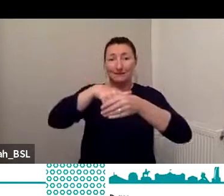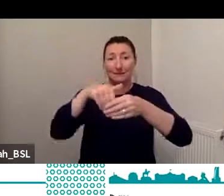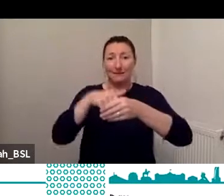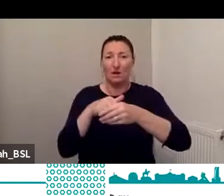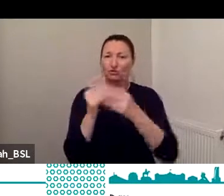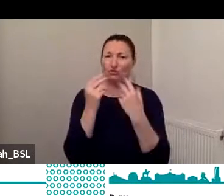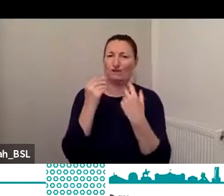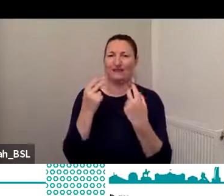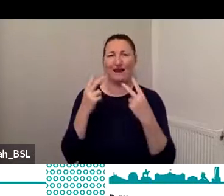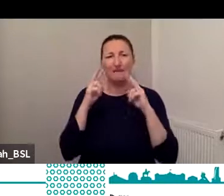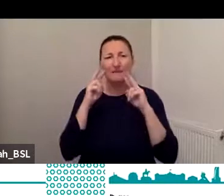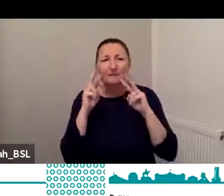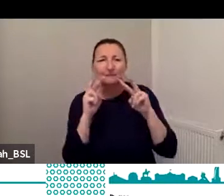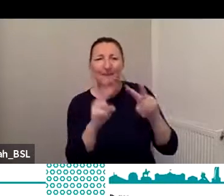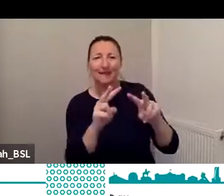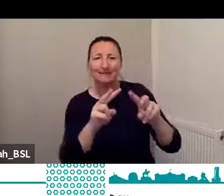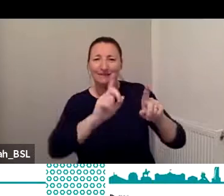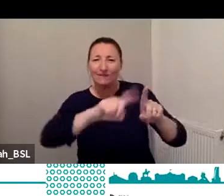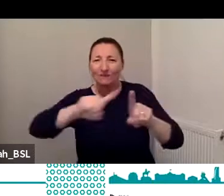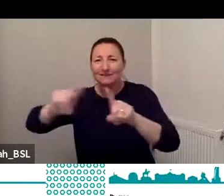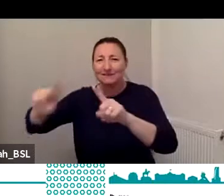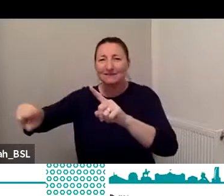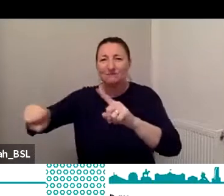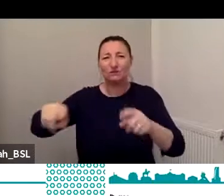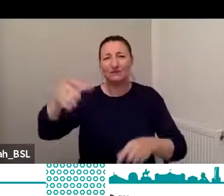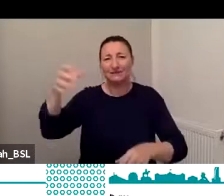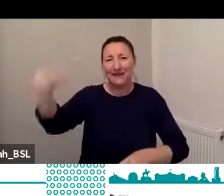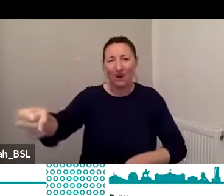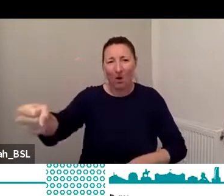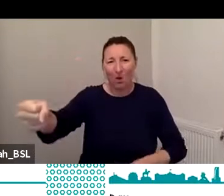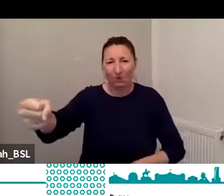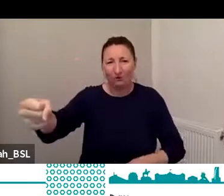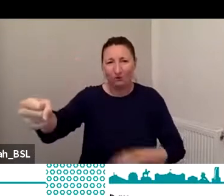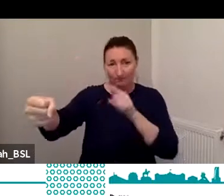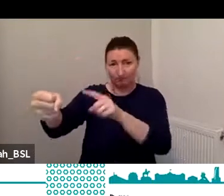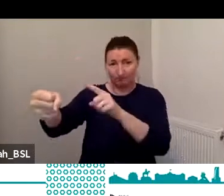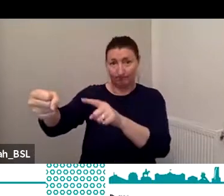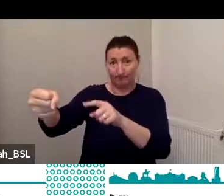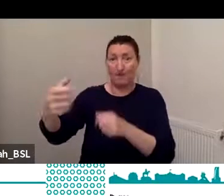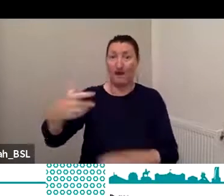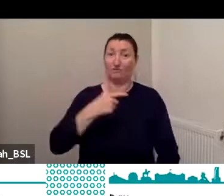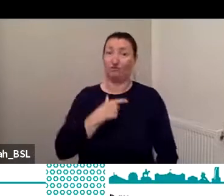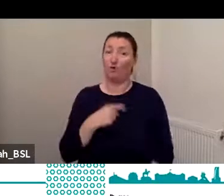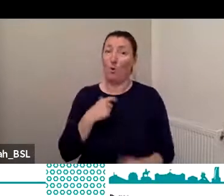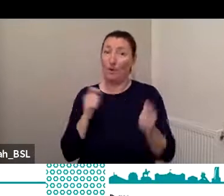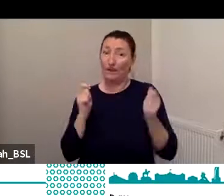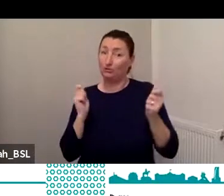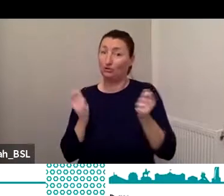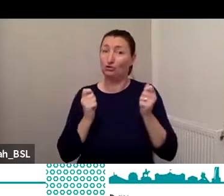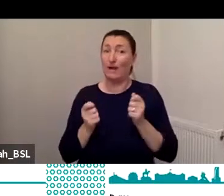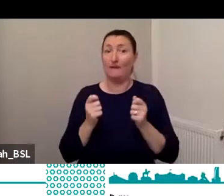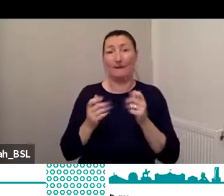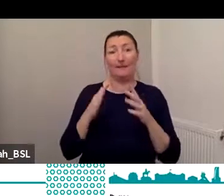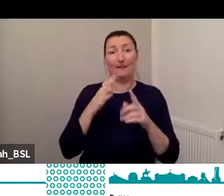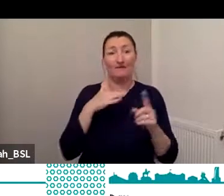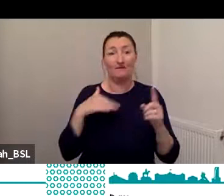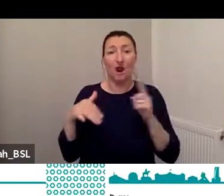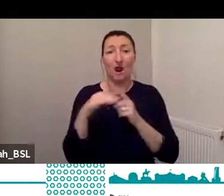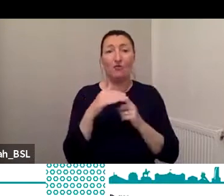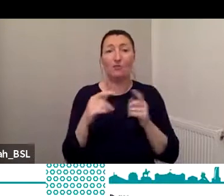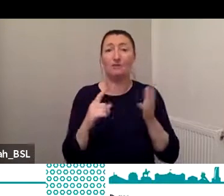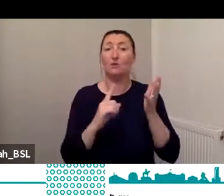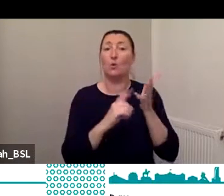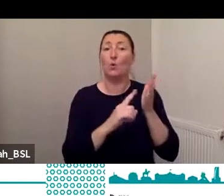We use tools like photo diaries to develop deeper insights about people with disabilities' experiences. And these images reveal some